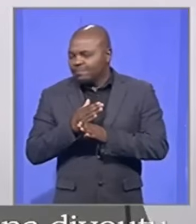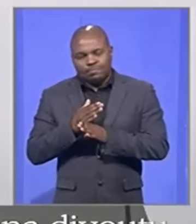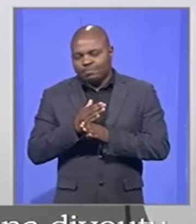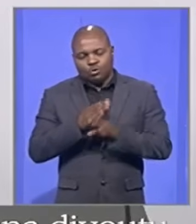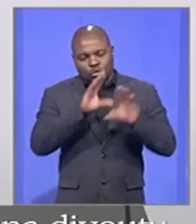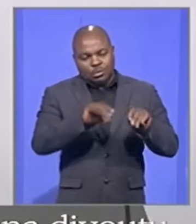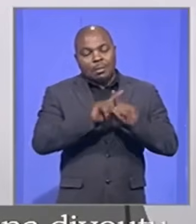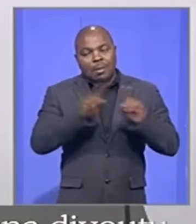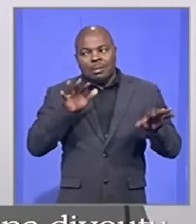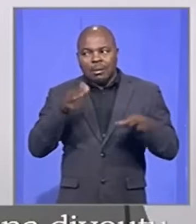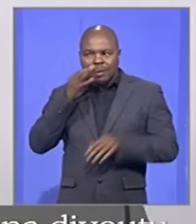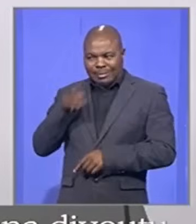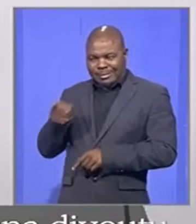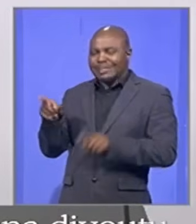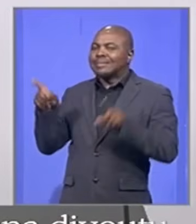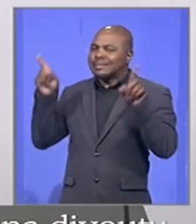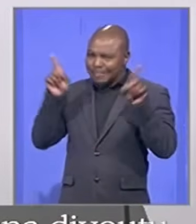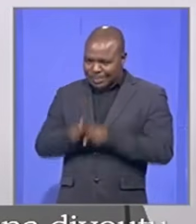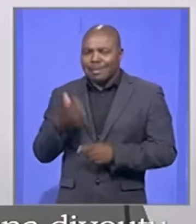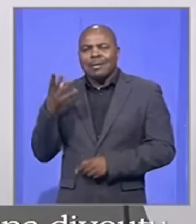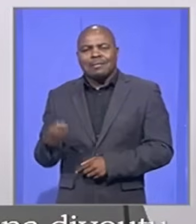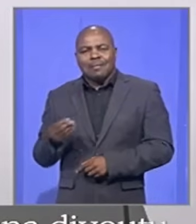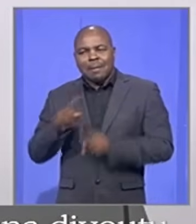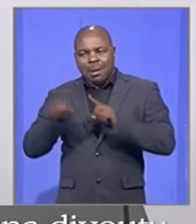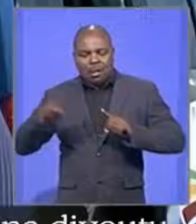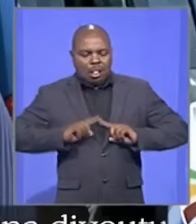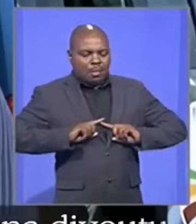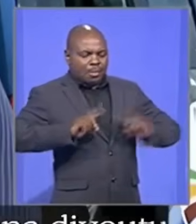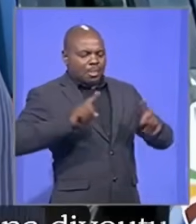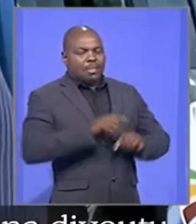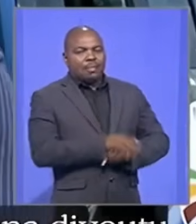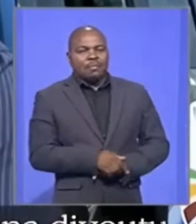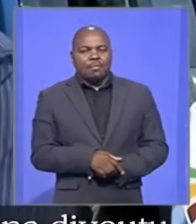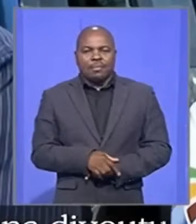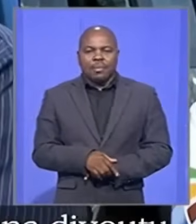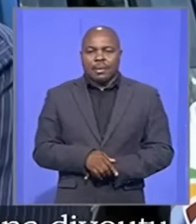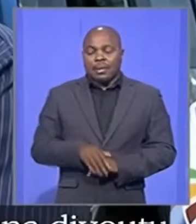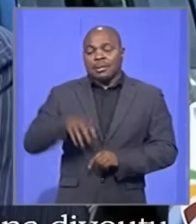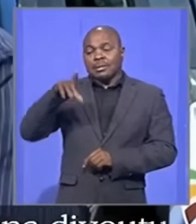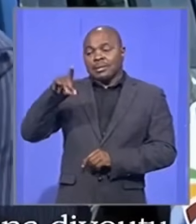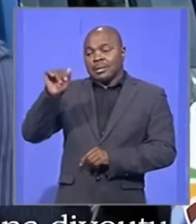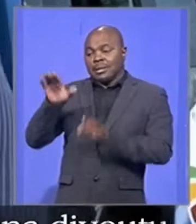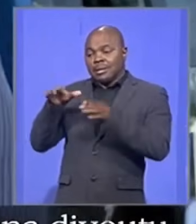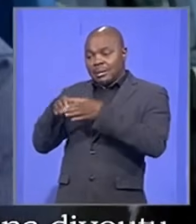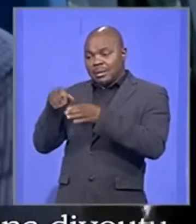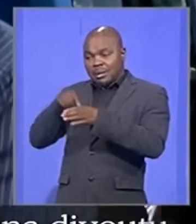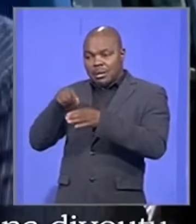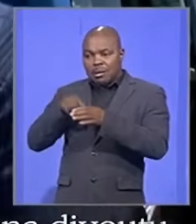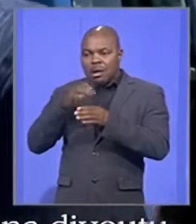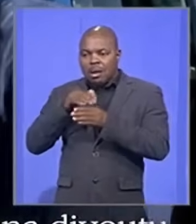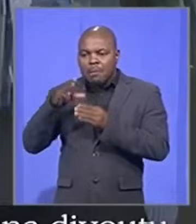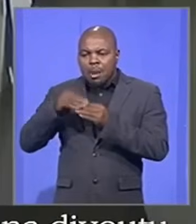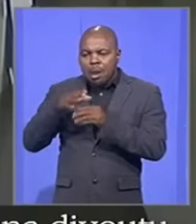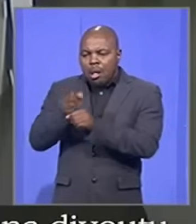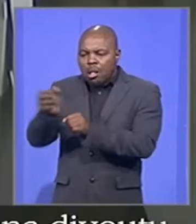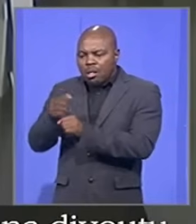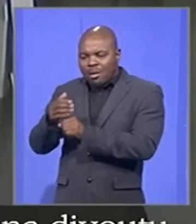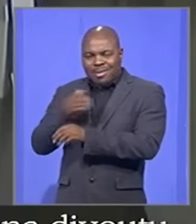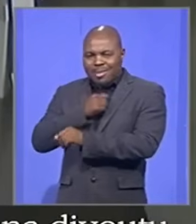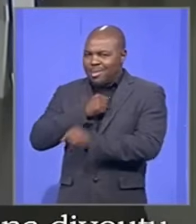tshwana le ANC empa la ho le jwalo e latola bosehla. The DA has never practiced cadre deployment, it never will practice cadre deployment.